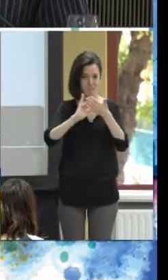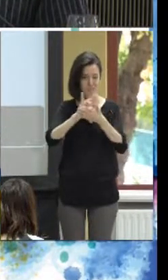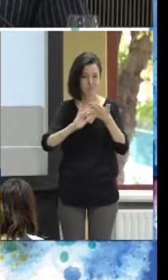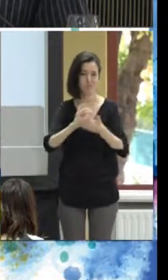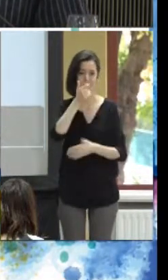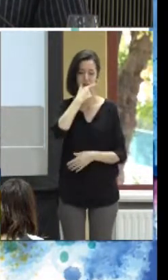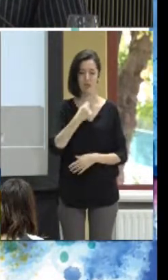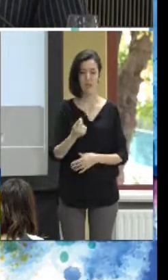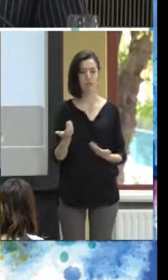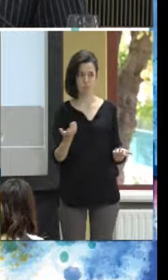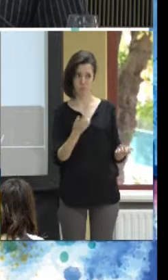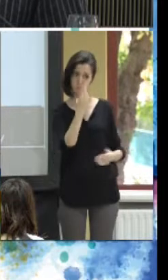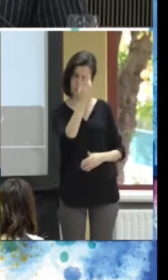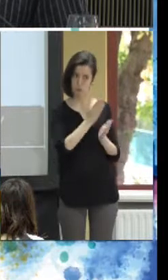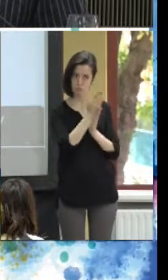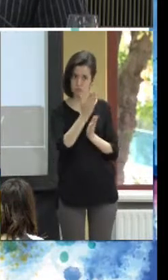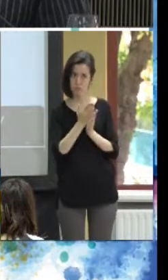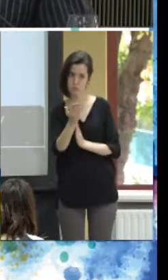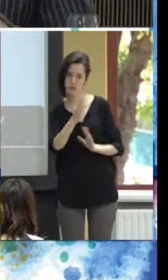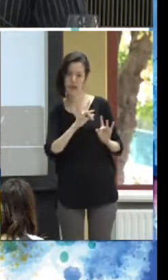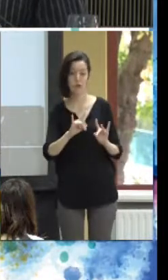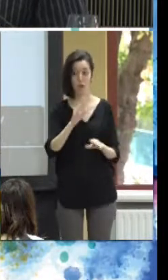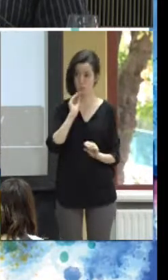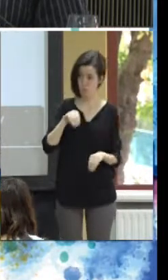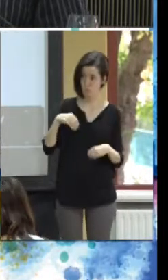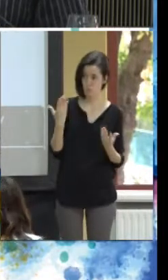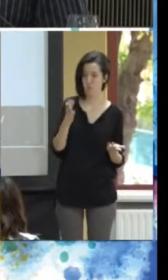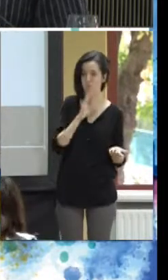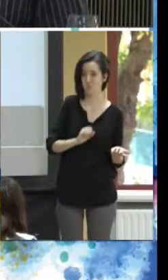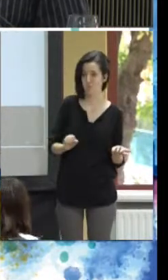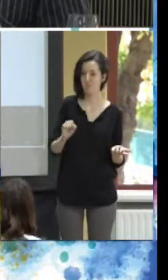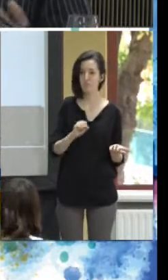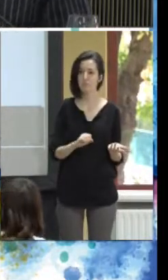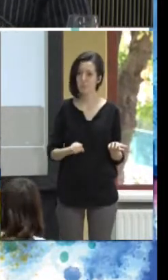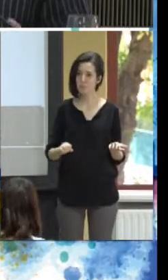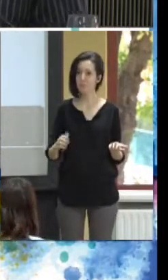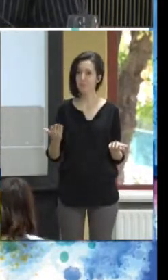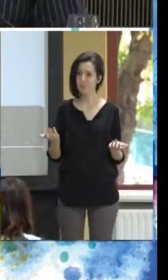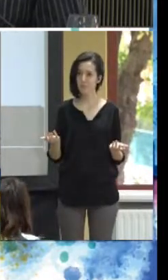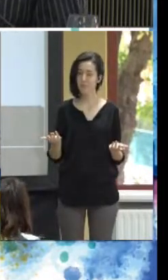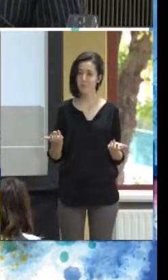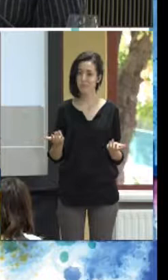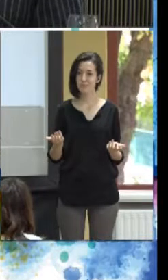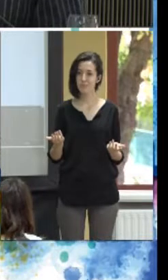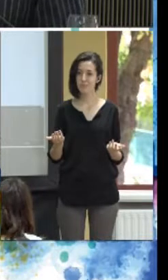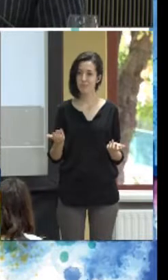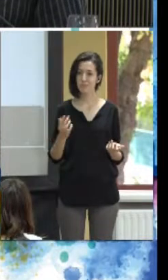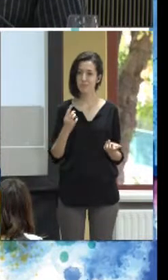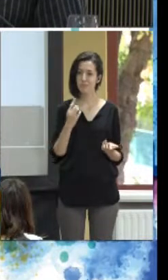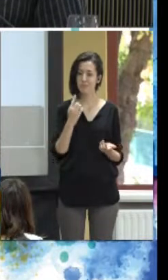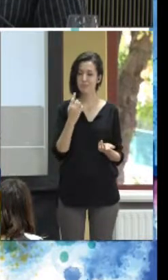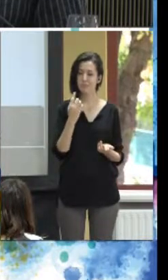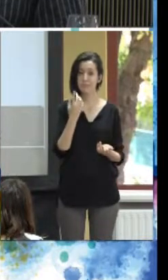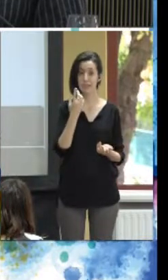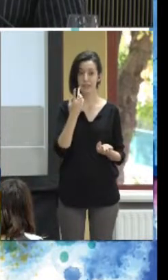So I was a bit astonished that the autonomous experience of cultural life